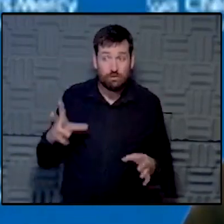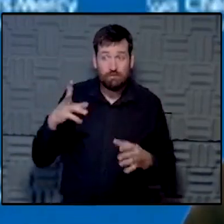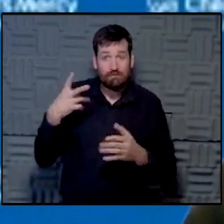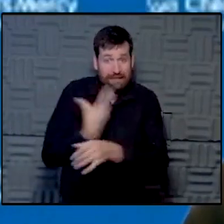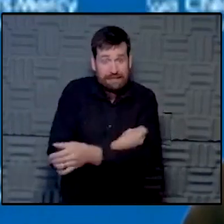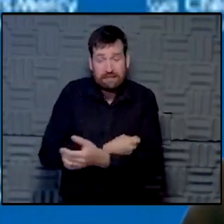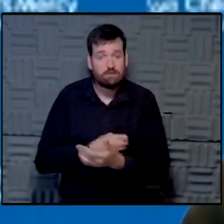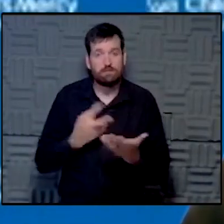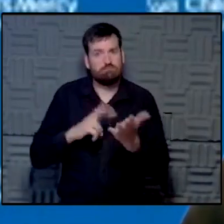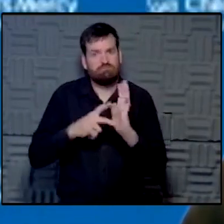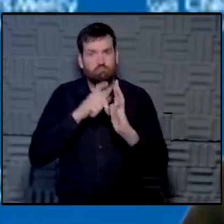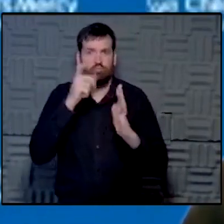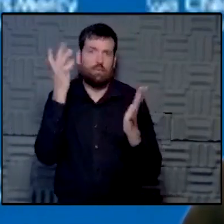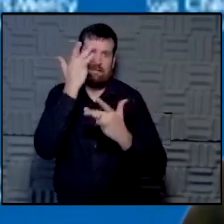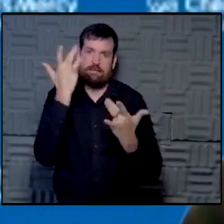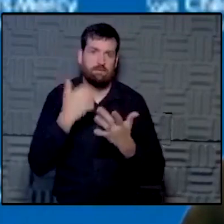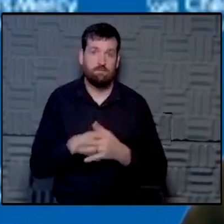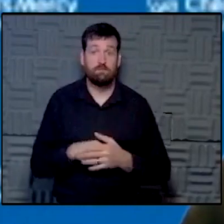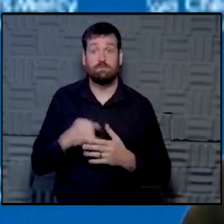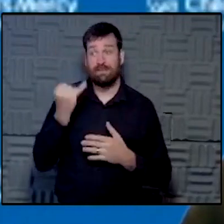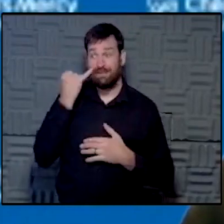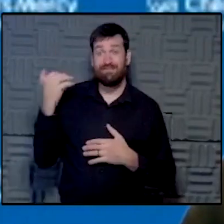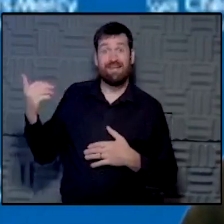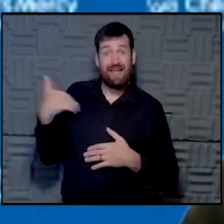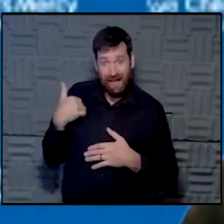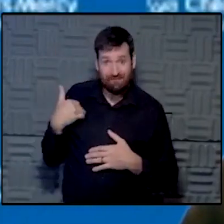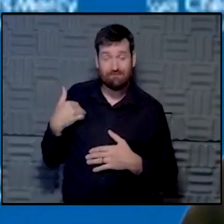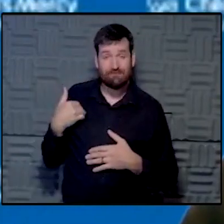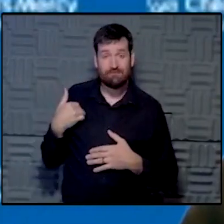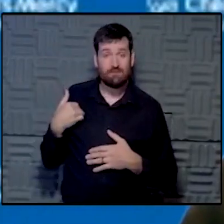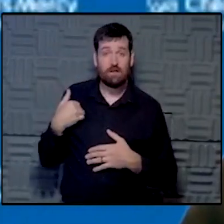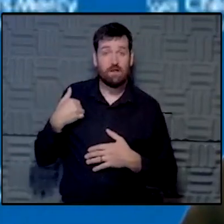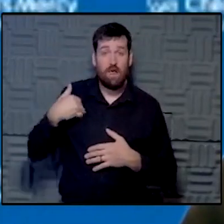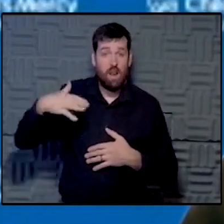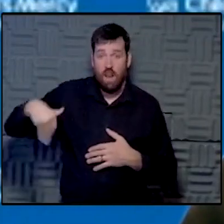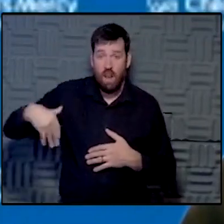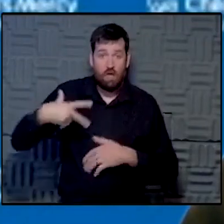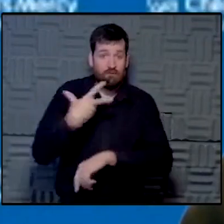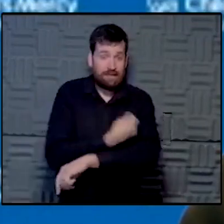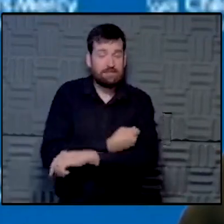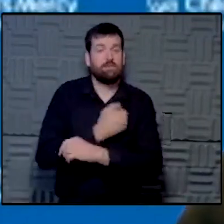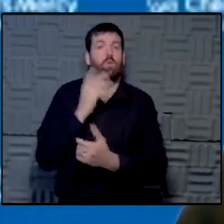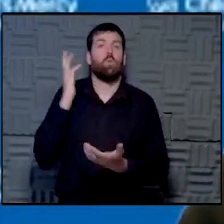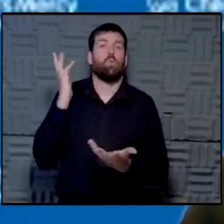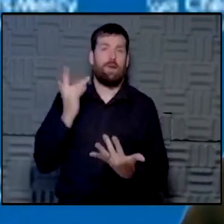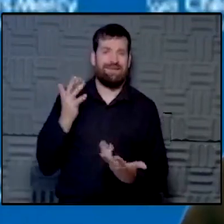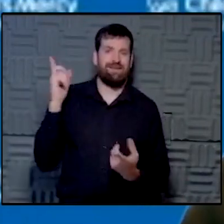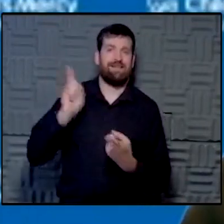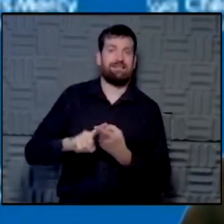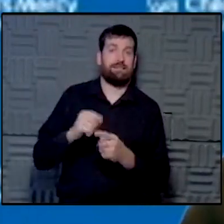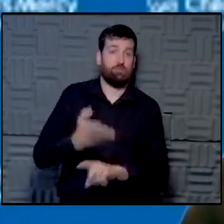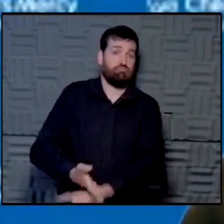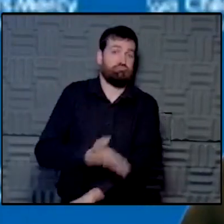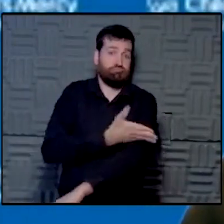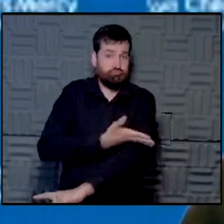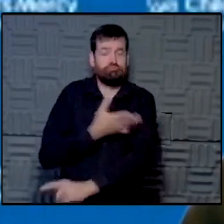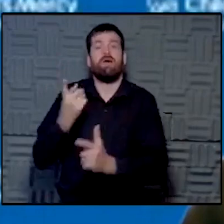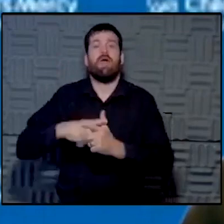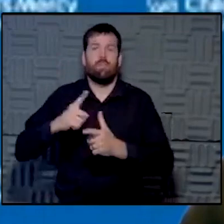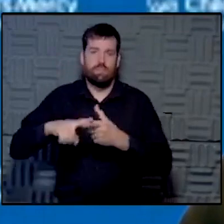get chickenpox. And if they do have chickenpox because they were not vaccinated, wait until they're better and then you can get them their COVID